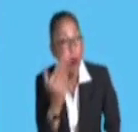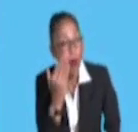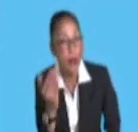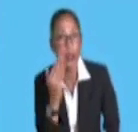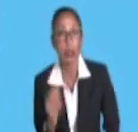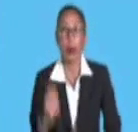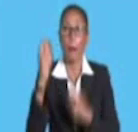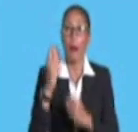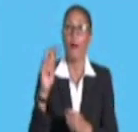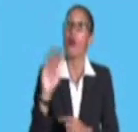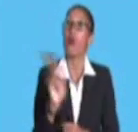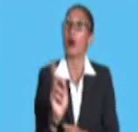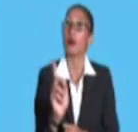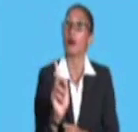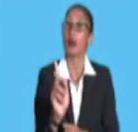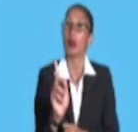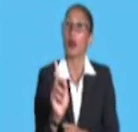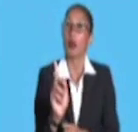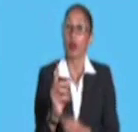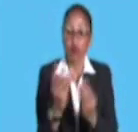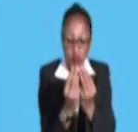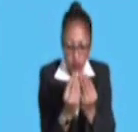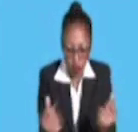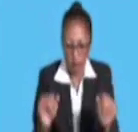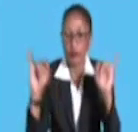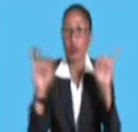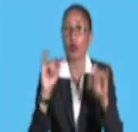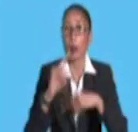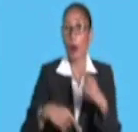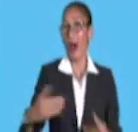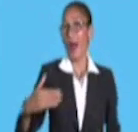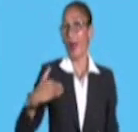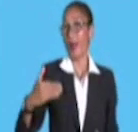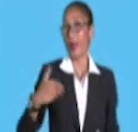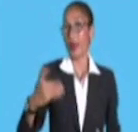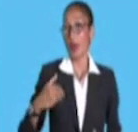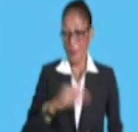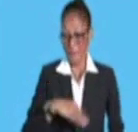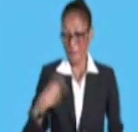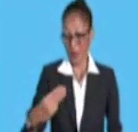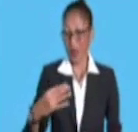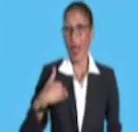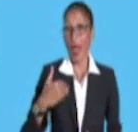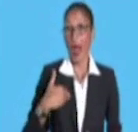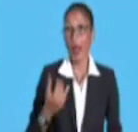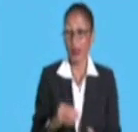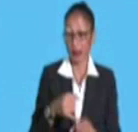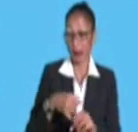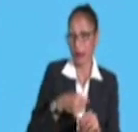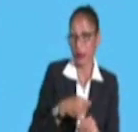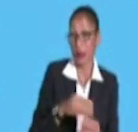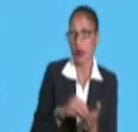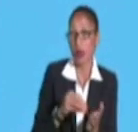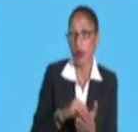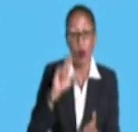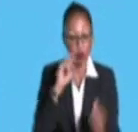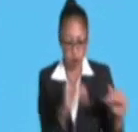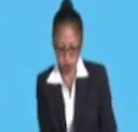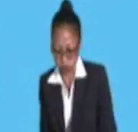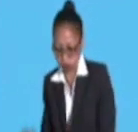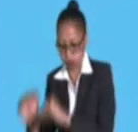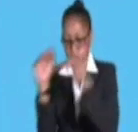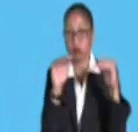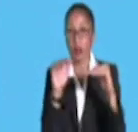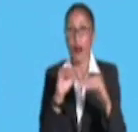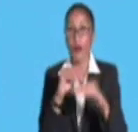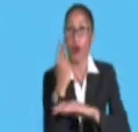further enhanced to address this issue. The Ministry of Health and Medical Services will raise the standard of